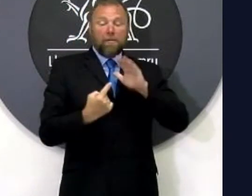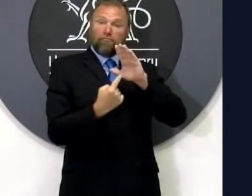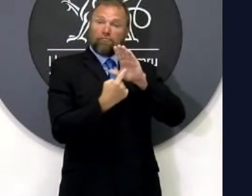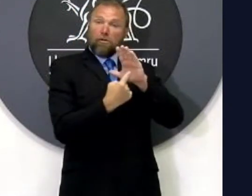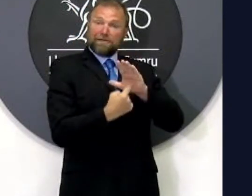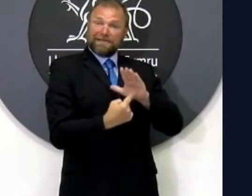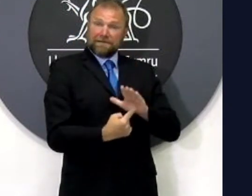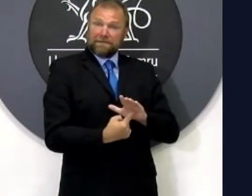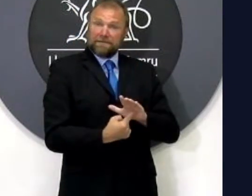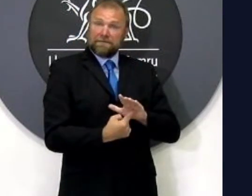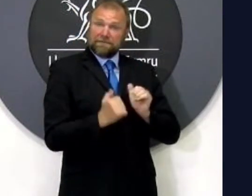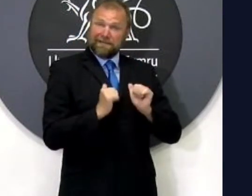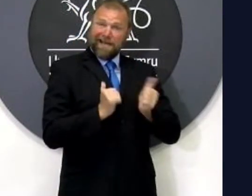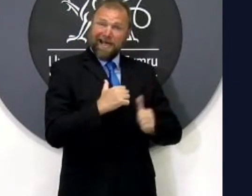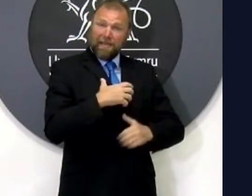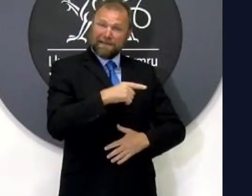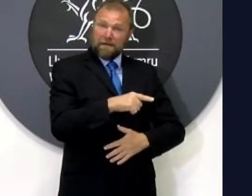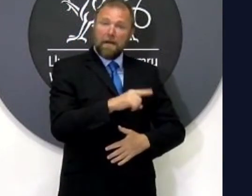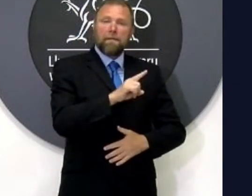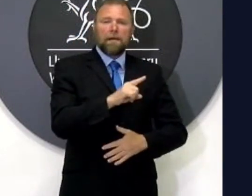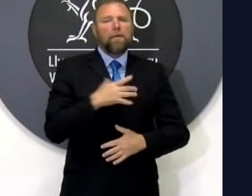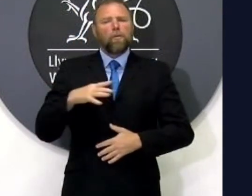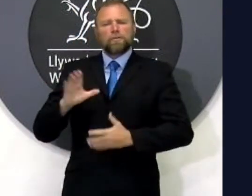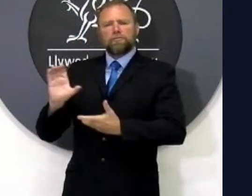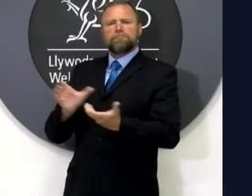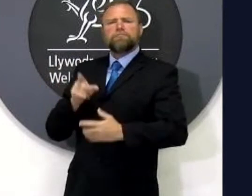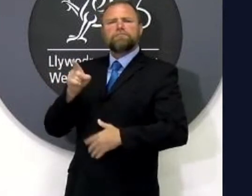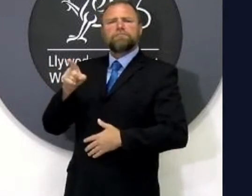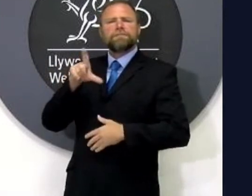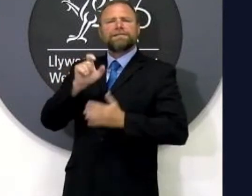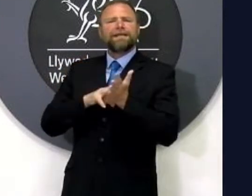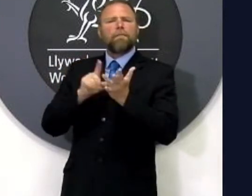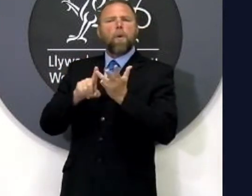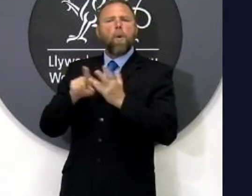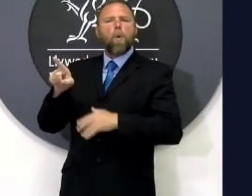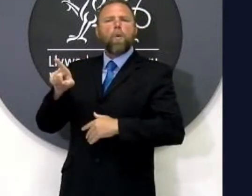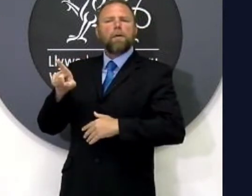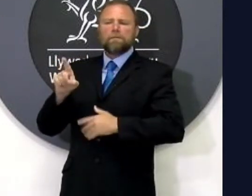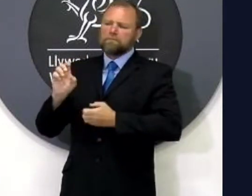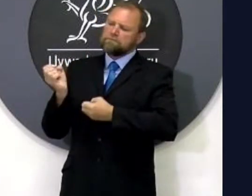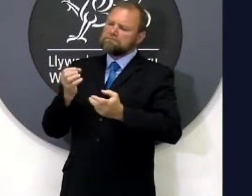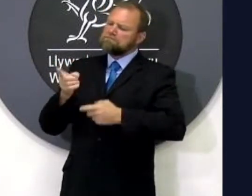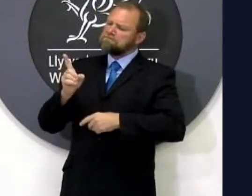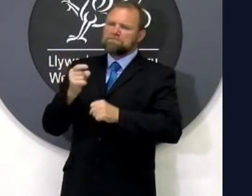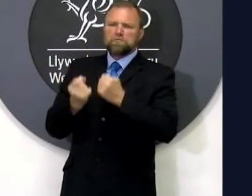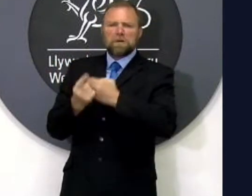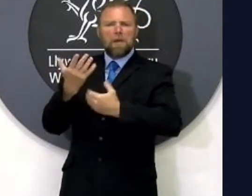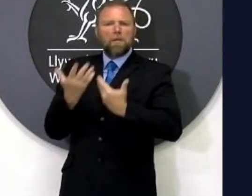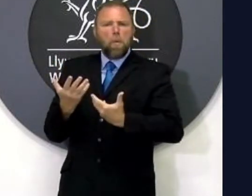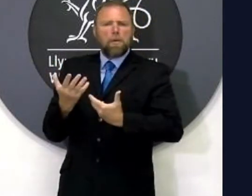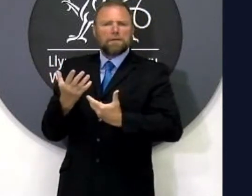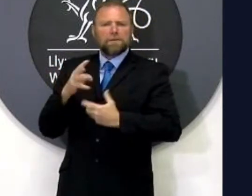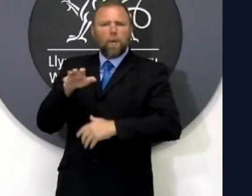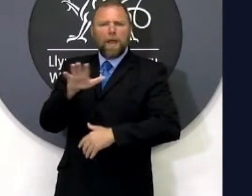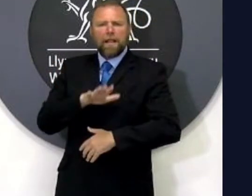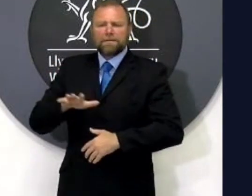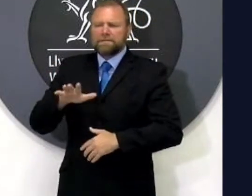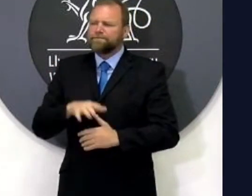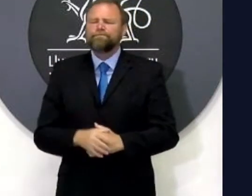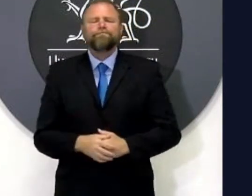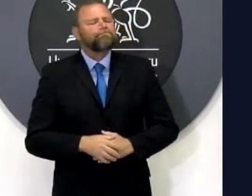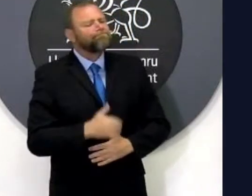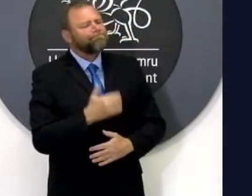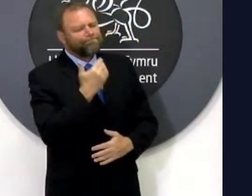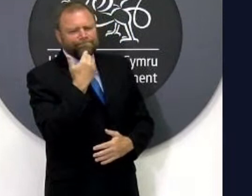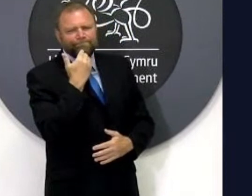Minister, but I'd like to bring in the Chief Medical Officer to update us on the current picture in Wales. Diolch, Frank. Diolch yn fawr.